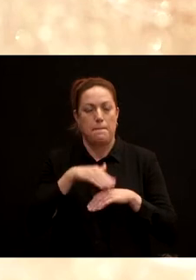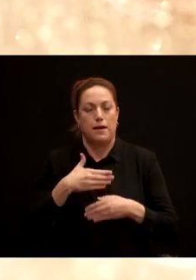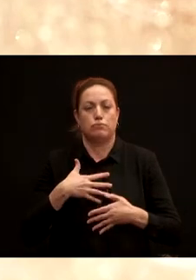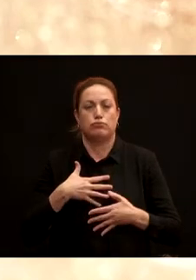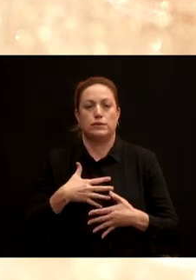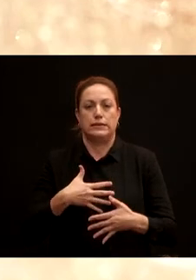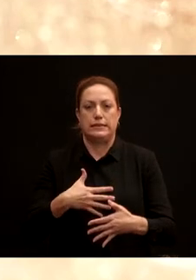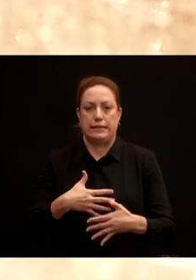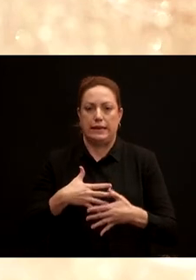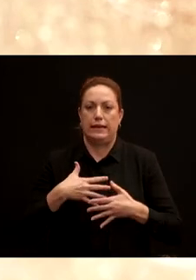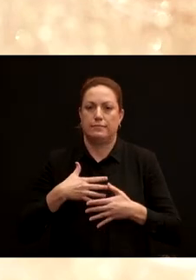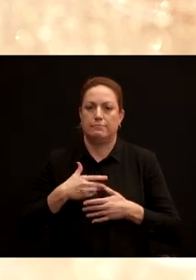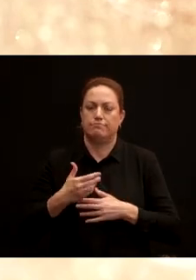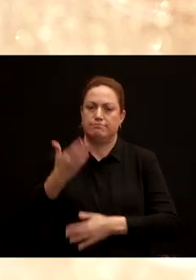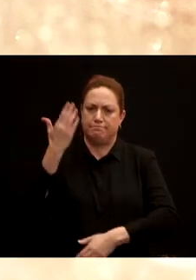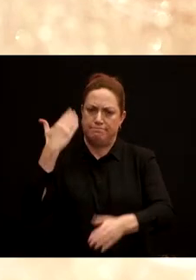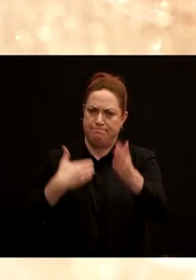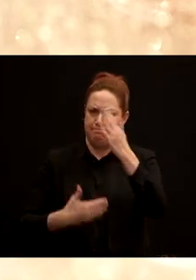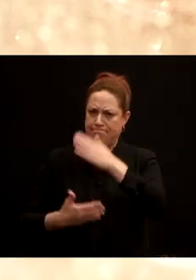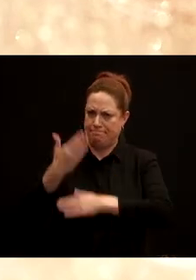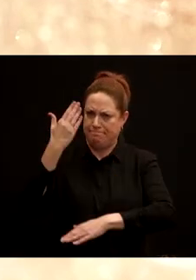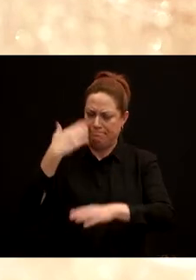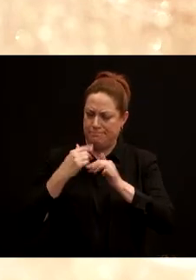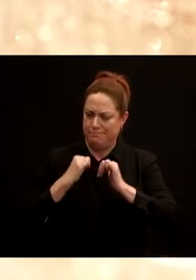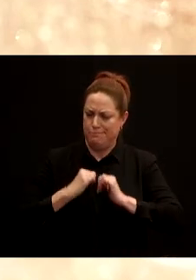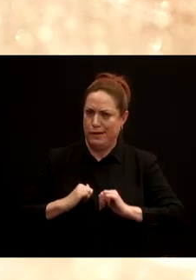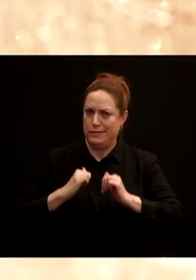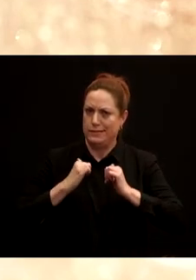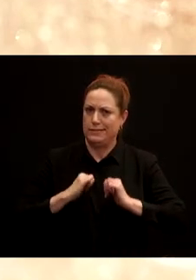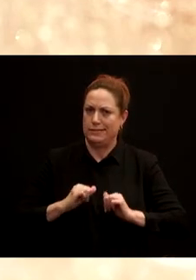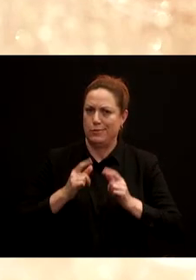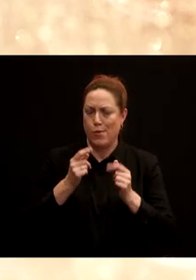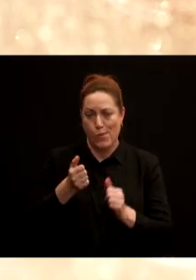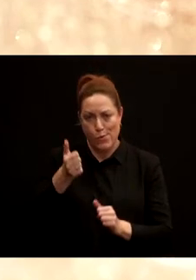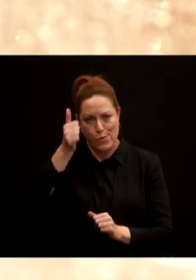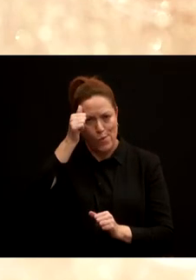One of the earliest known forms is the Jesus Prayer.